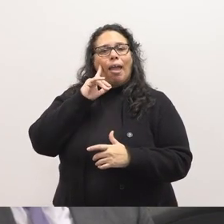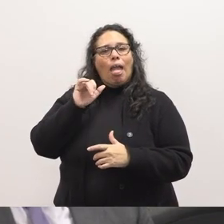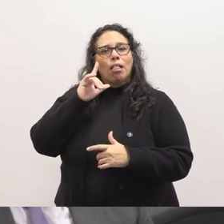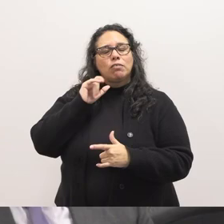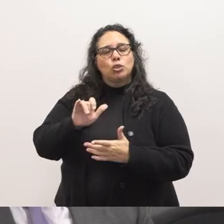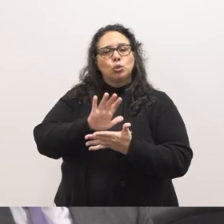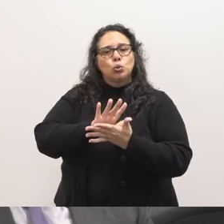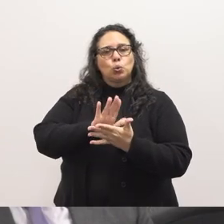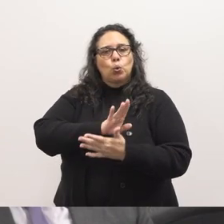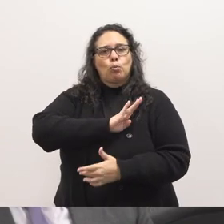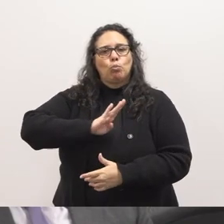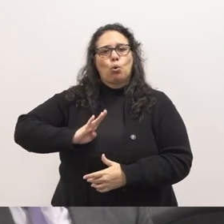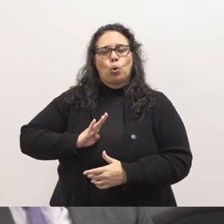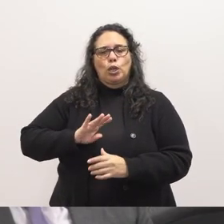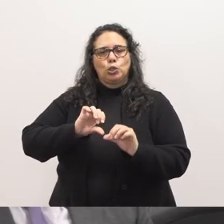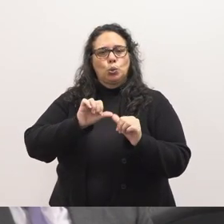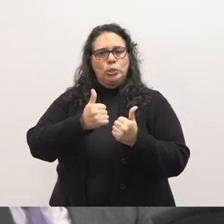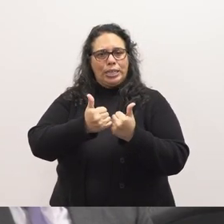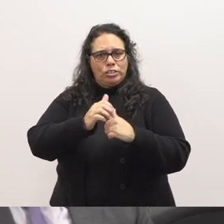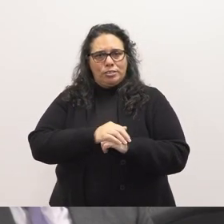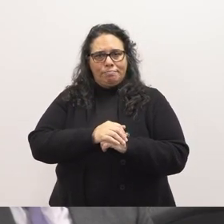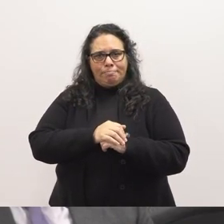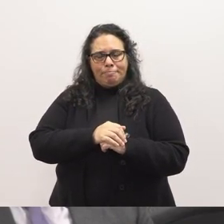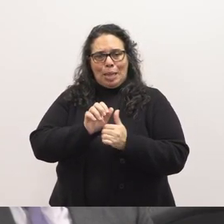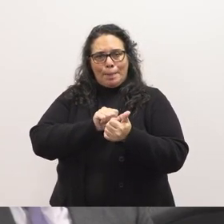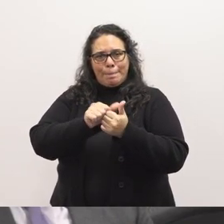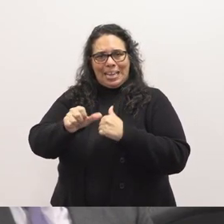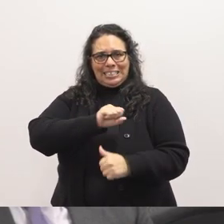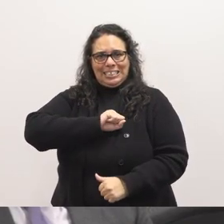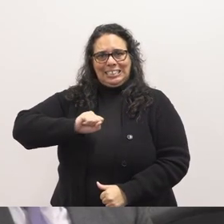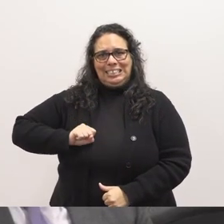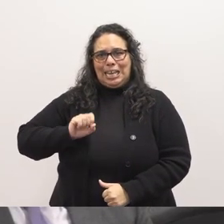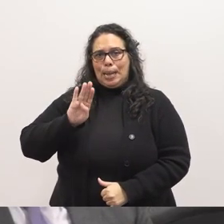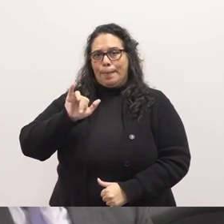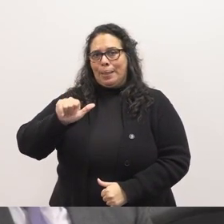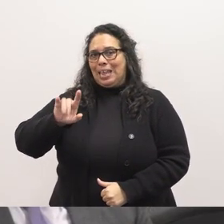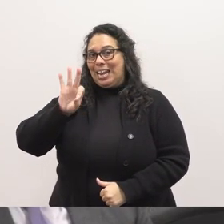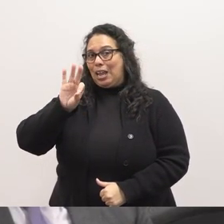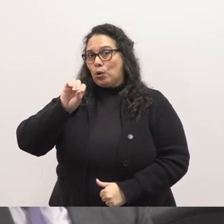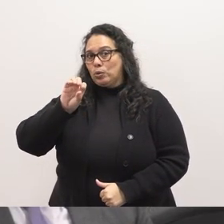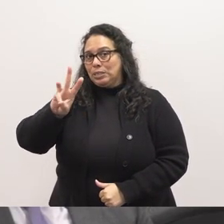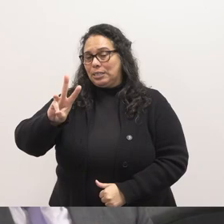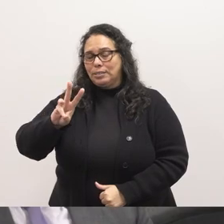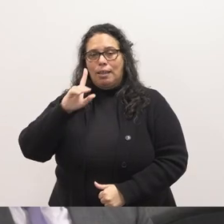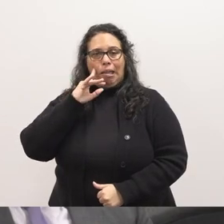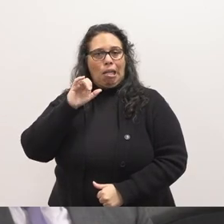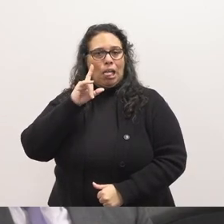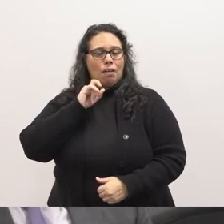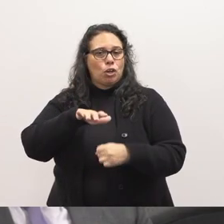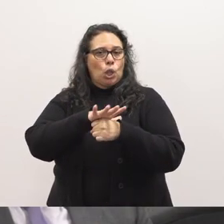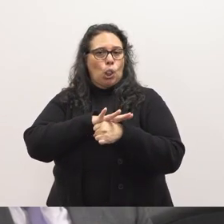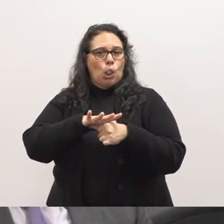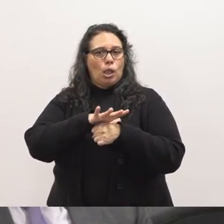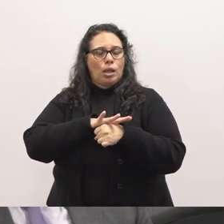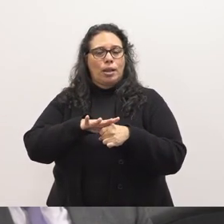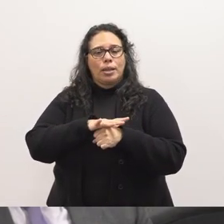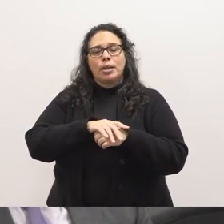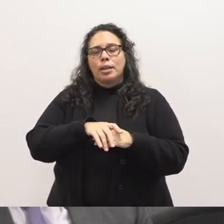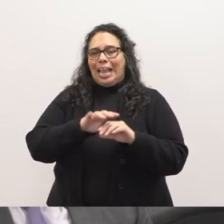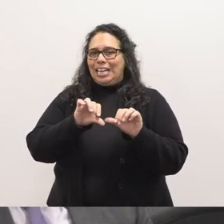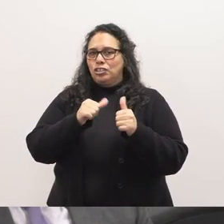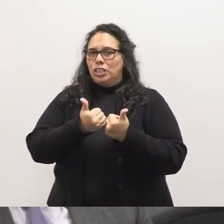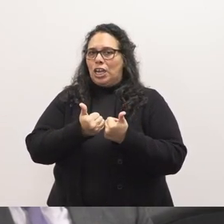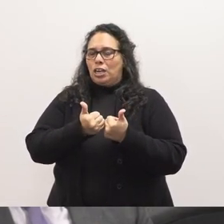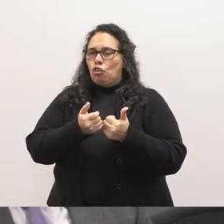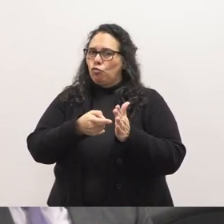School Boards Association. With the passage of Senate Bill 906, California's local educational agencies are required